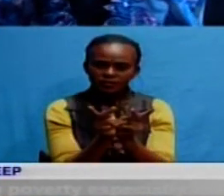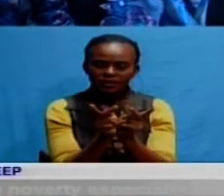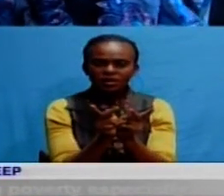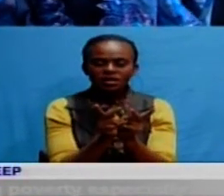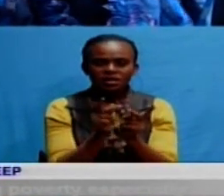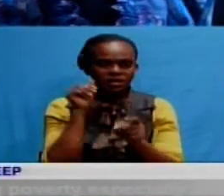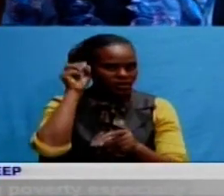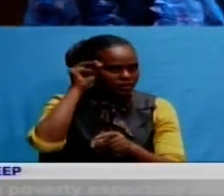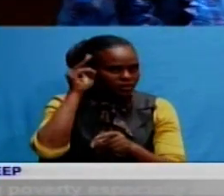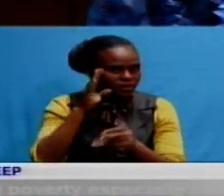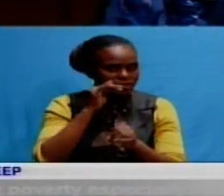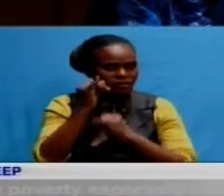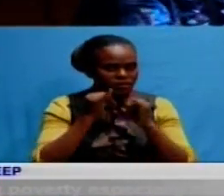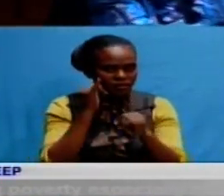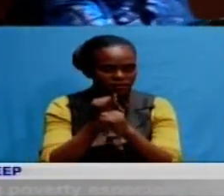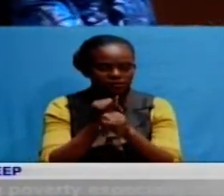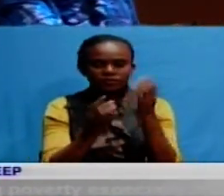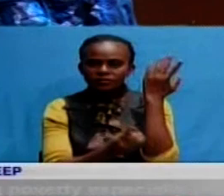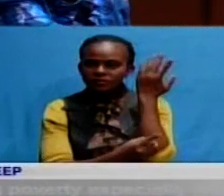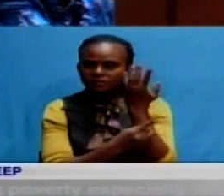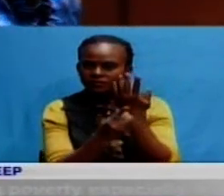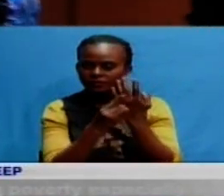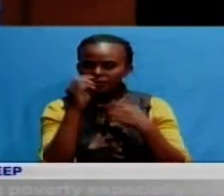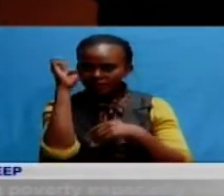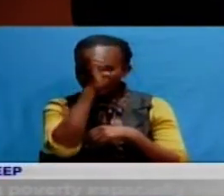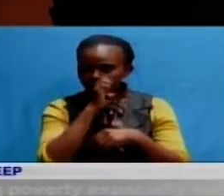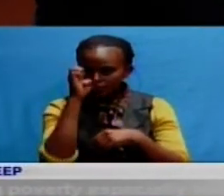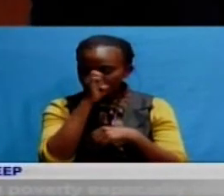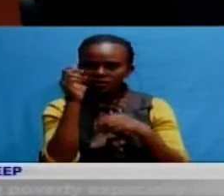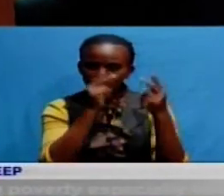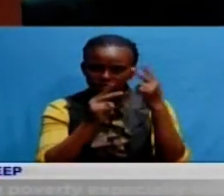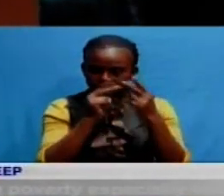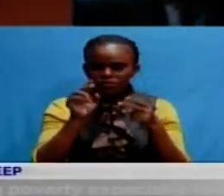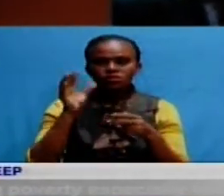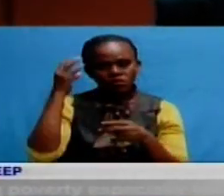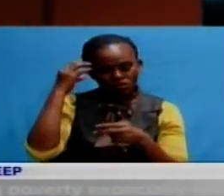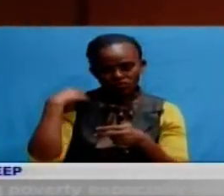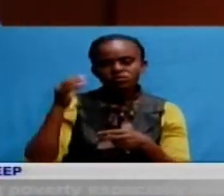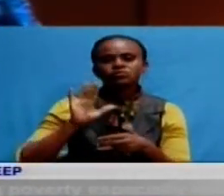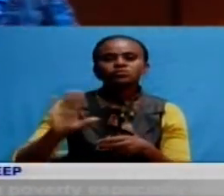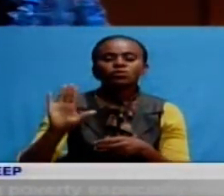for International Development and Europe, Alan Alasada, visited her at her office.